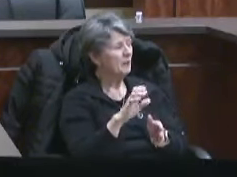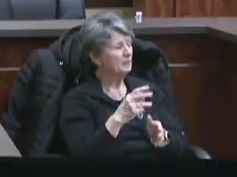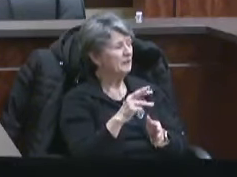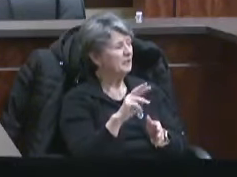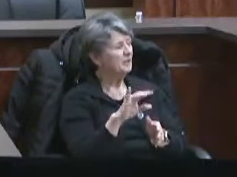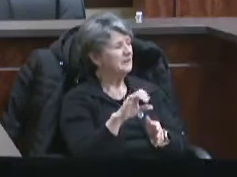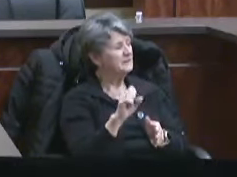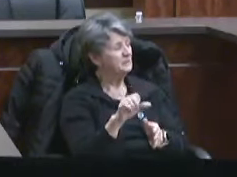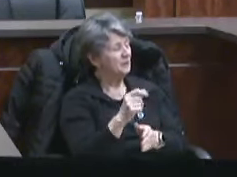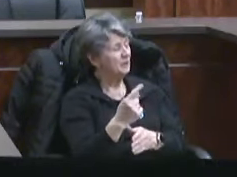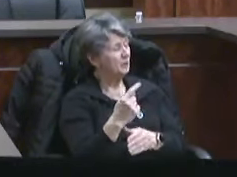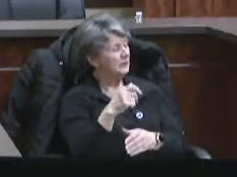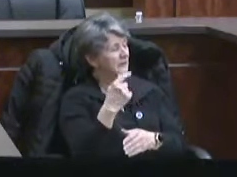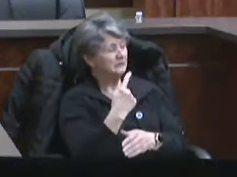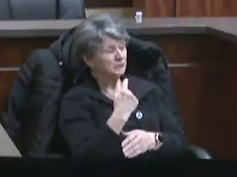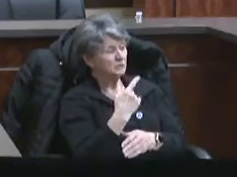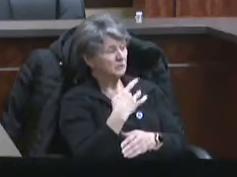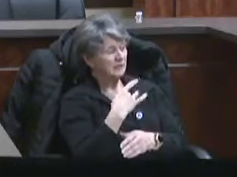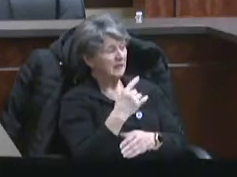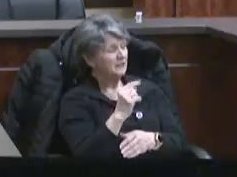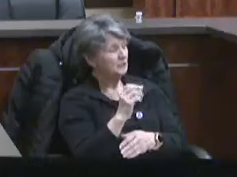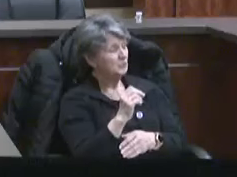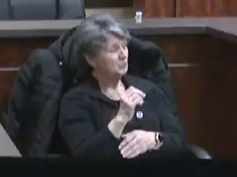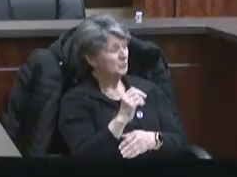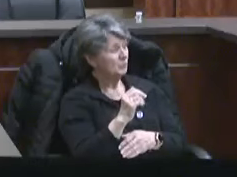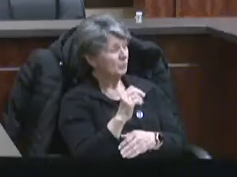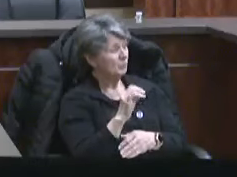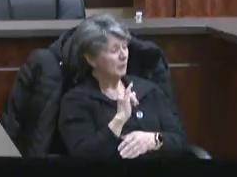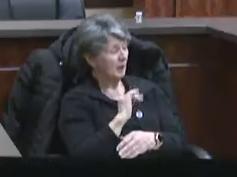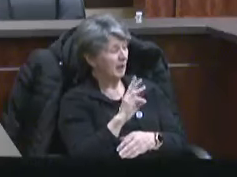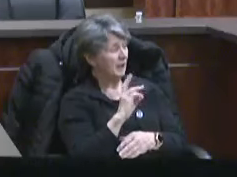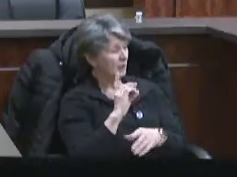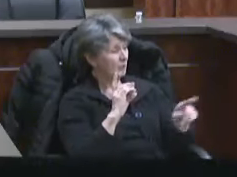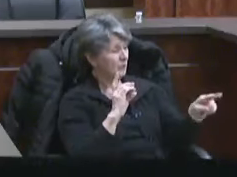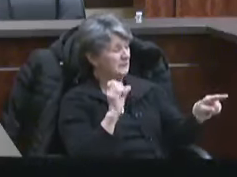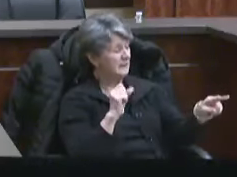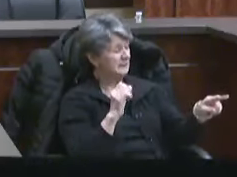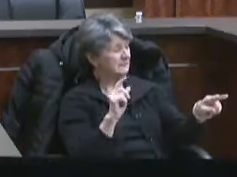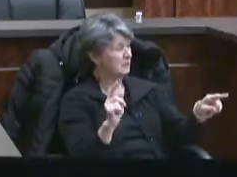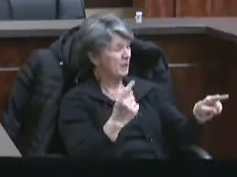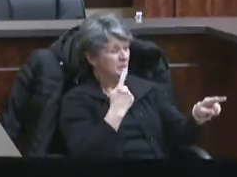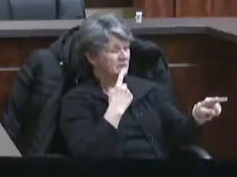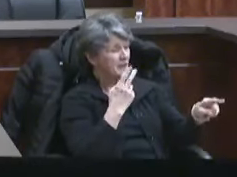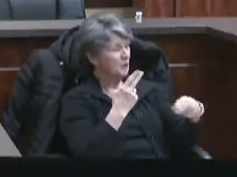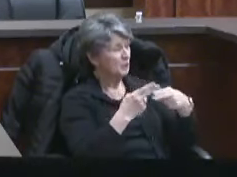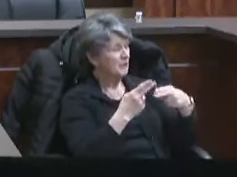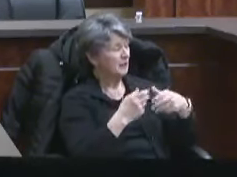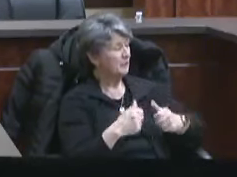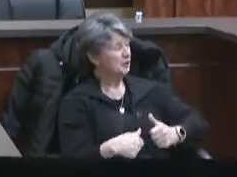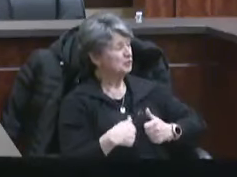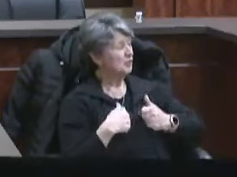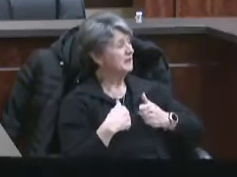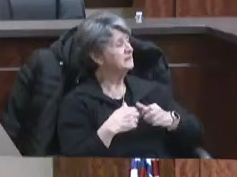speak? All right, sir, if you'll come up and give your name and address for the record, please.